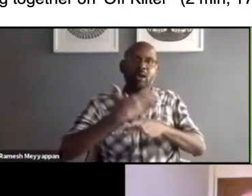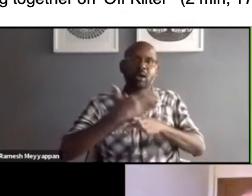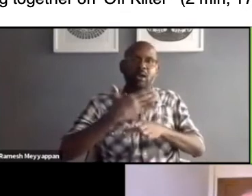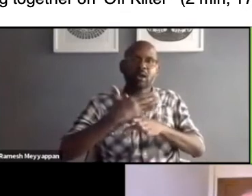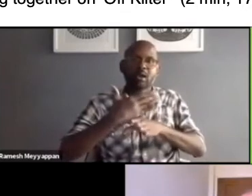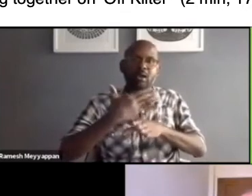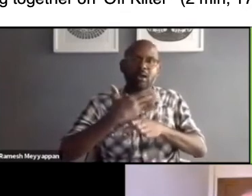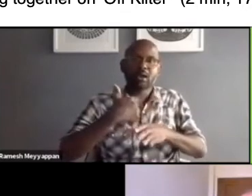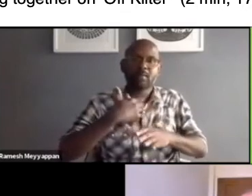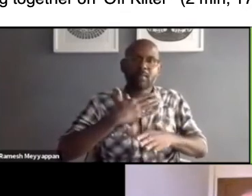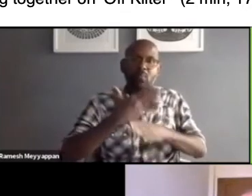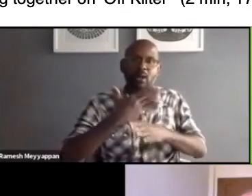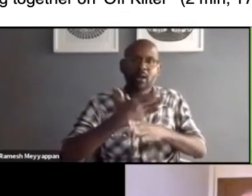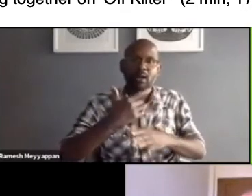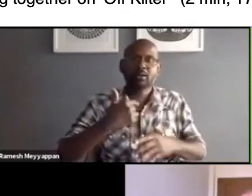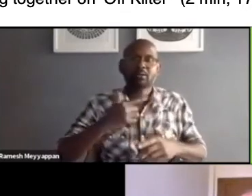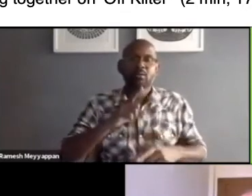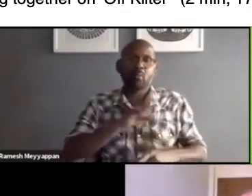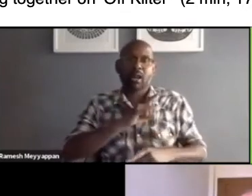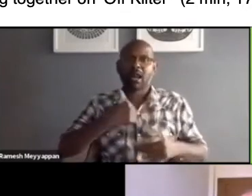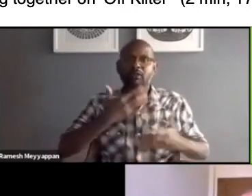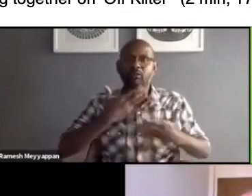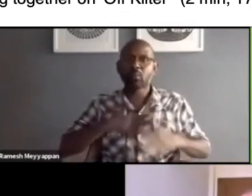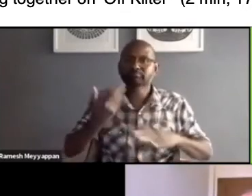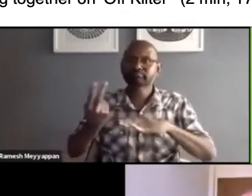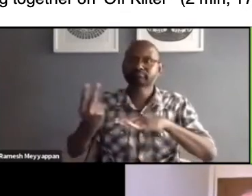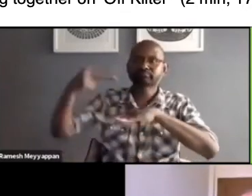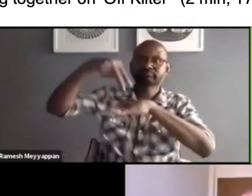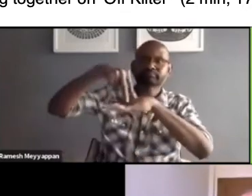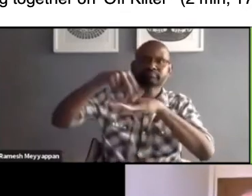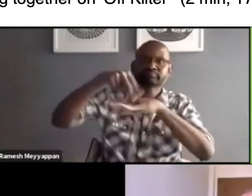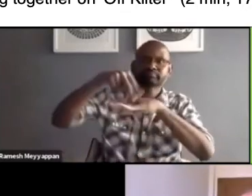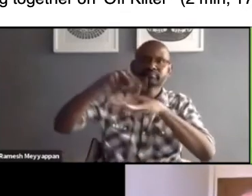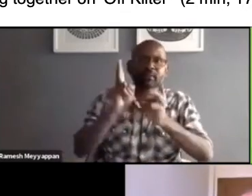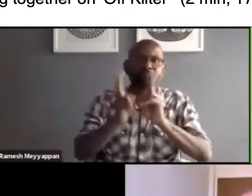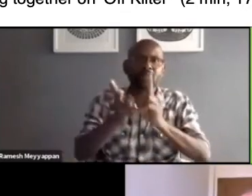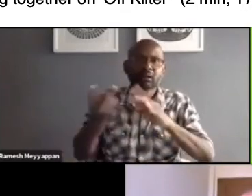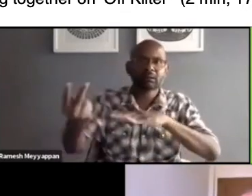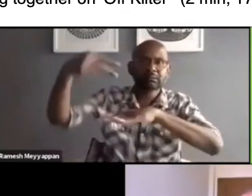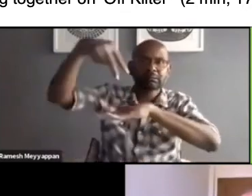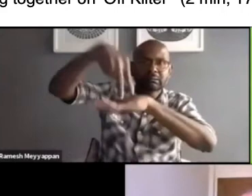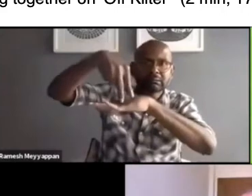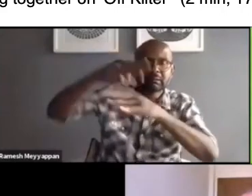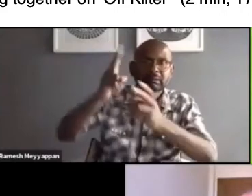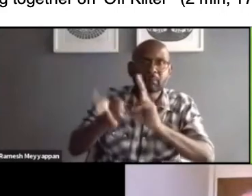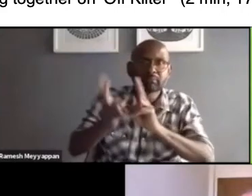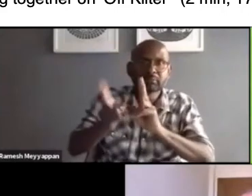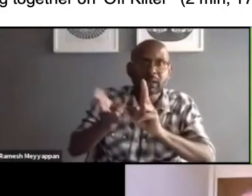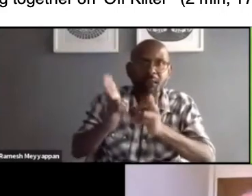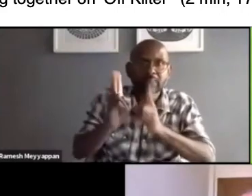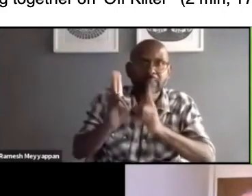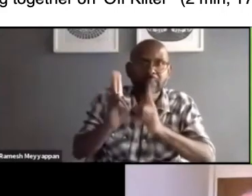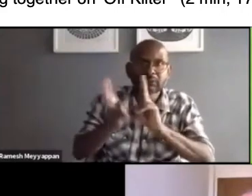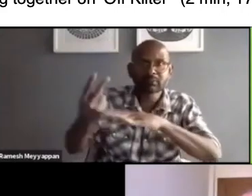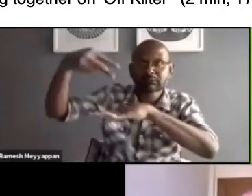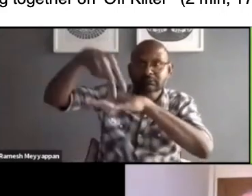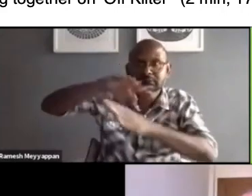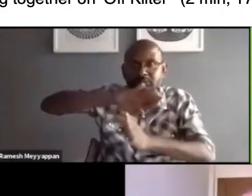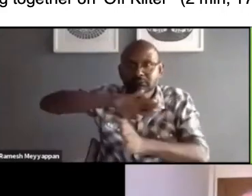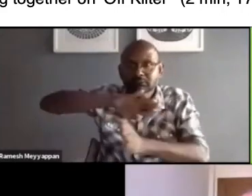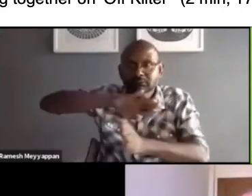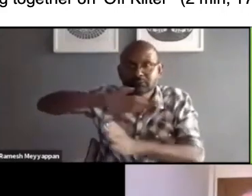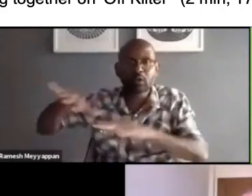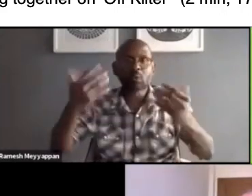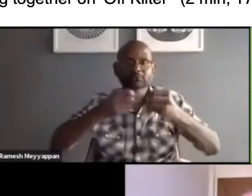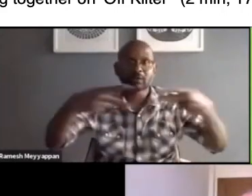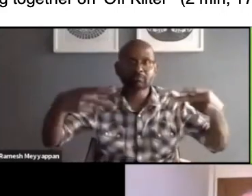without using sign language in my work. And the reason for that is I didn't want to have an interpreter have to